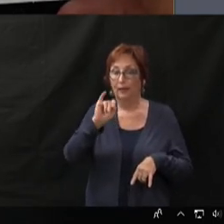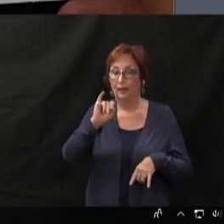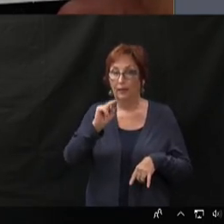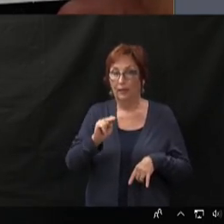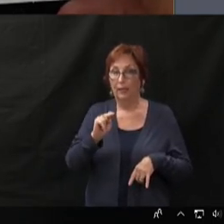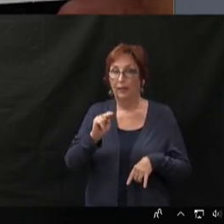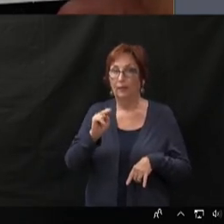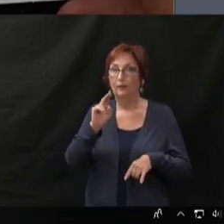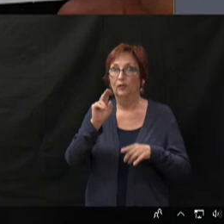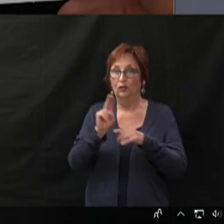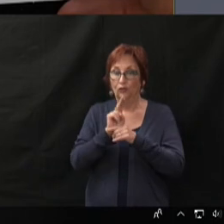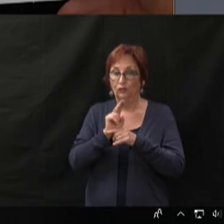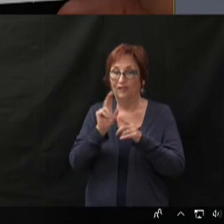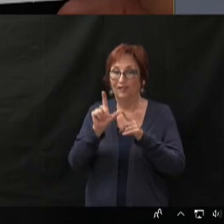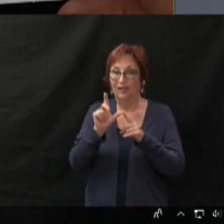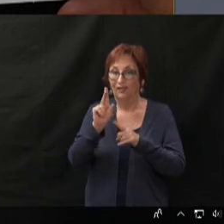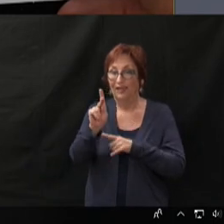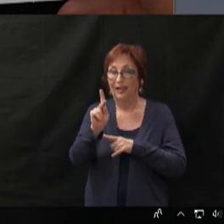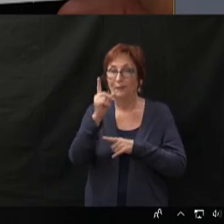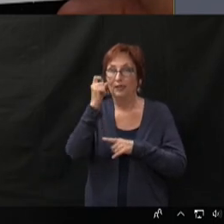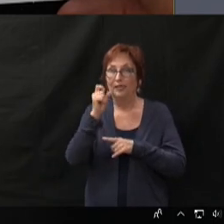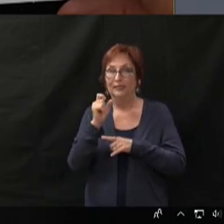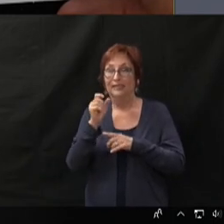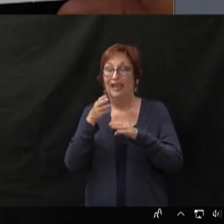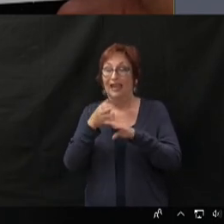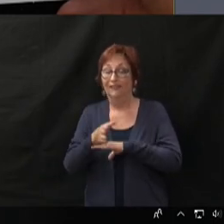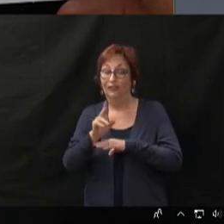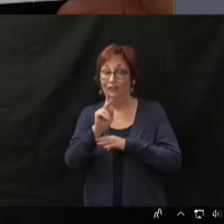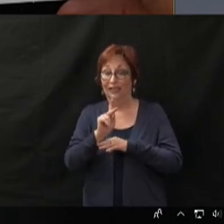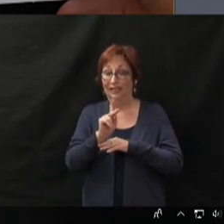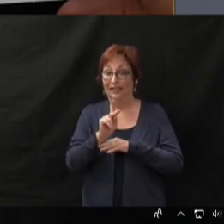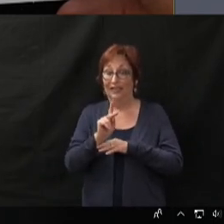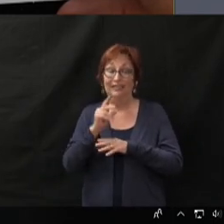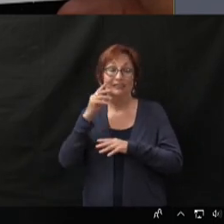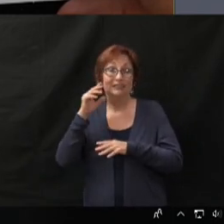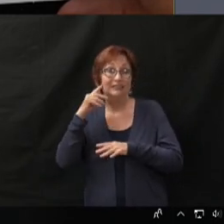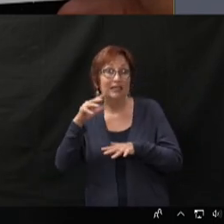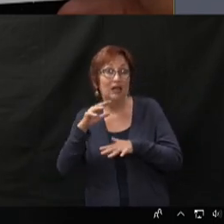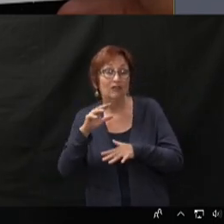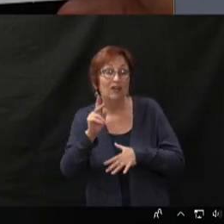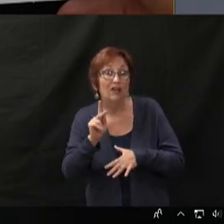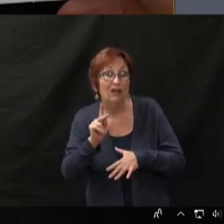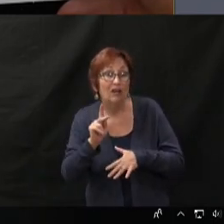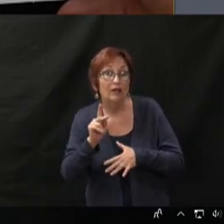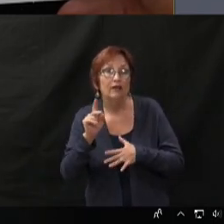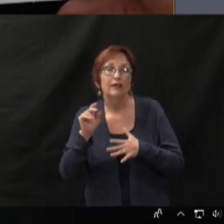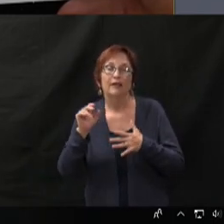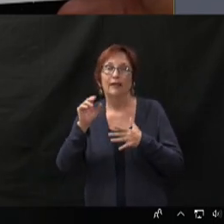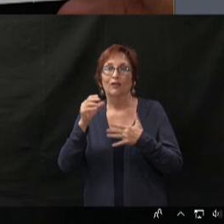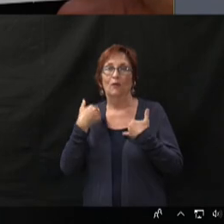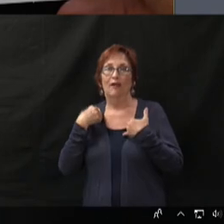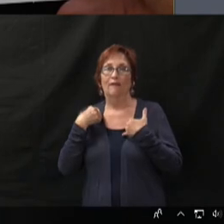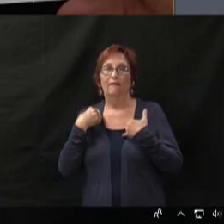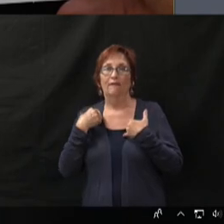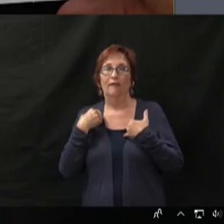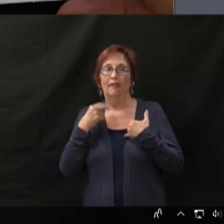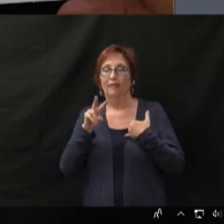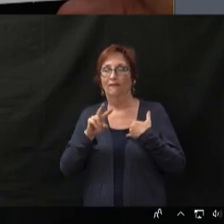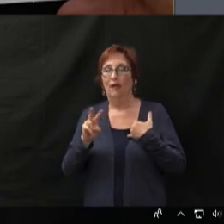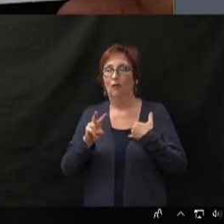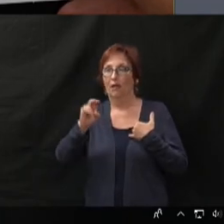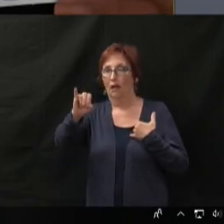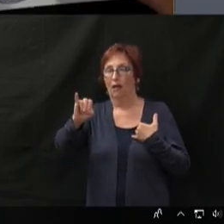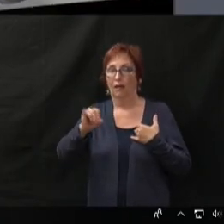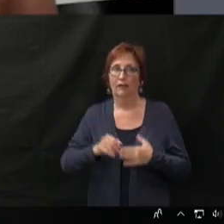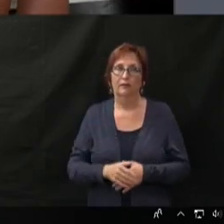I after it. Does that make sense? When I introduce this to the students, I start with